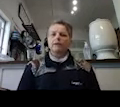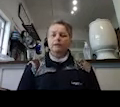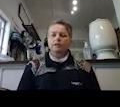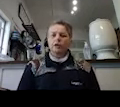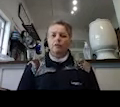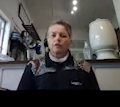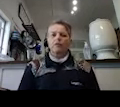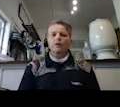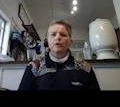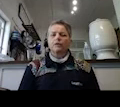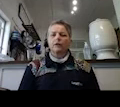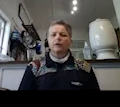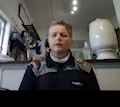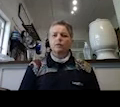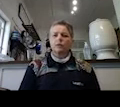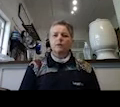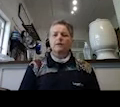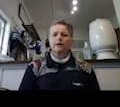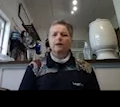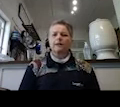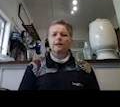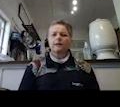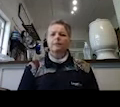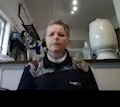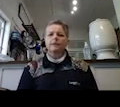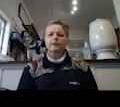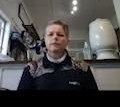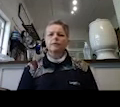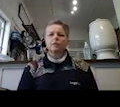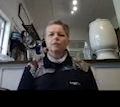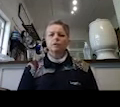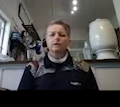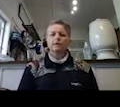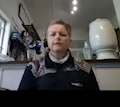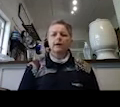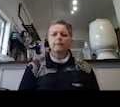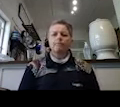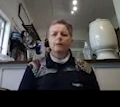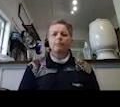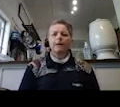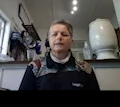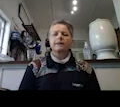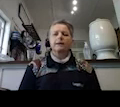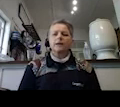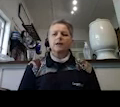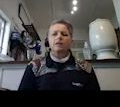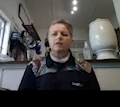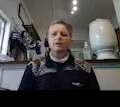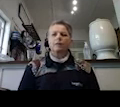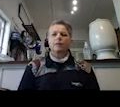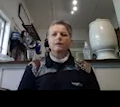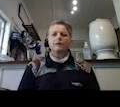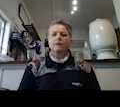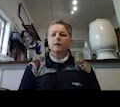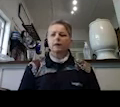AVOs is a general term we use for these orders, and they're civil orders, but if